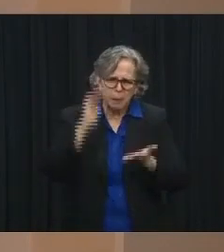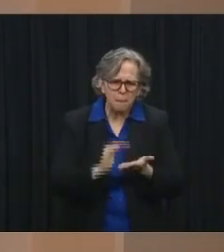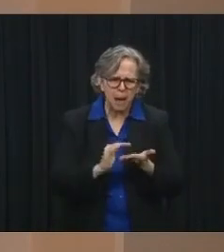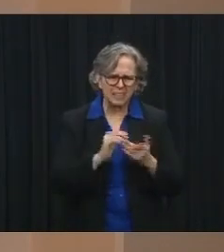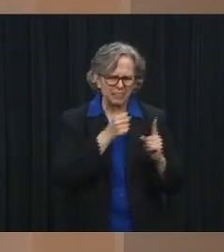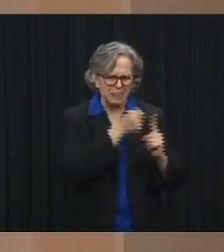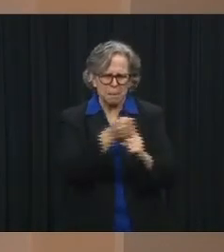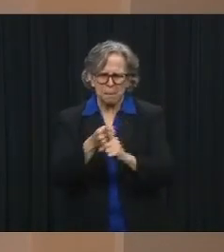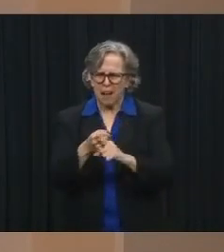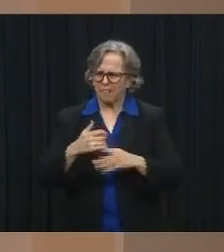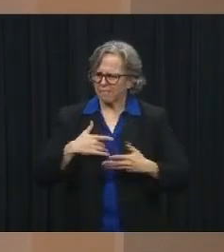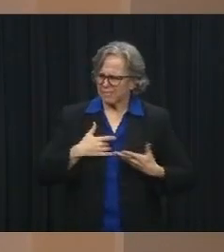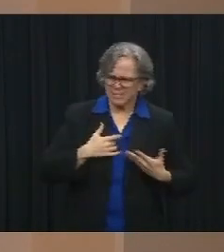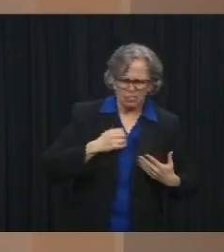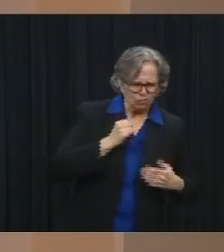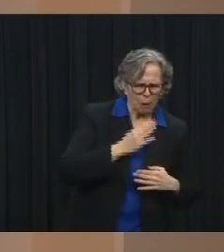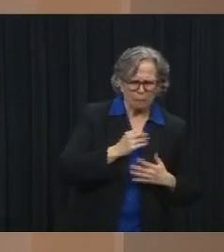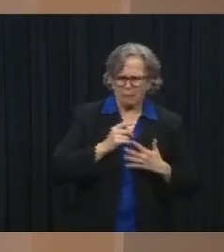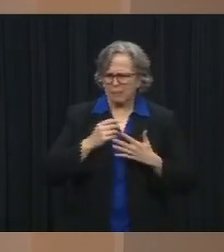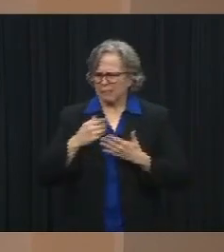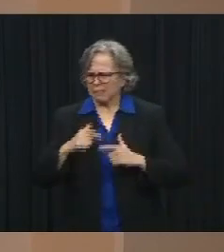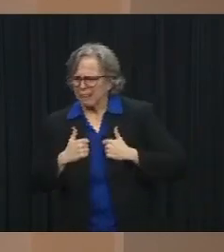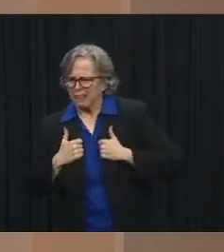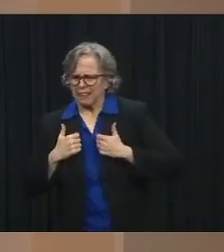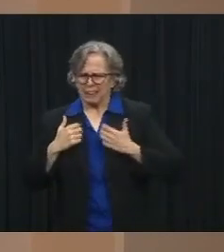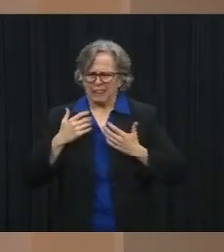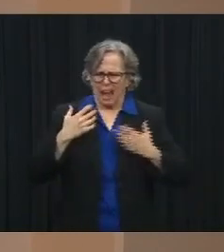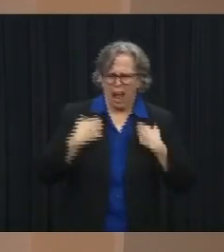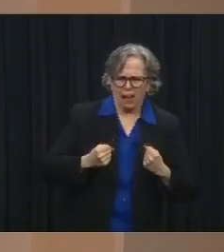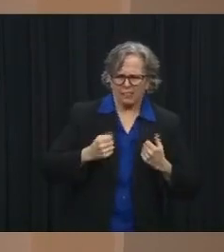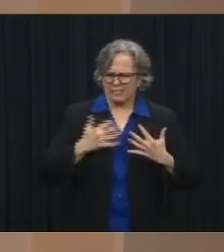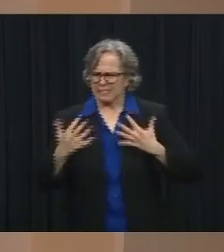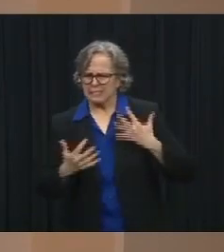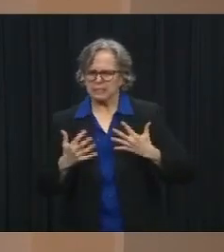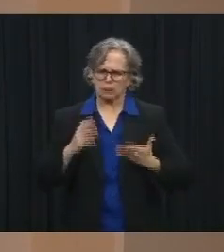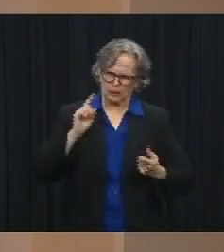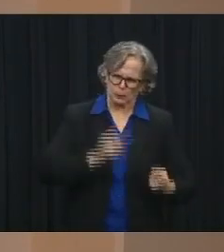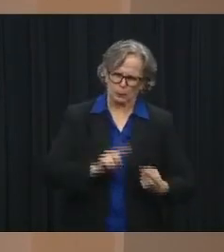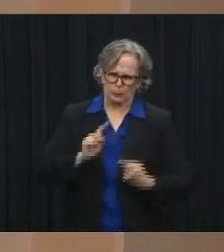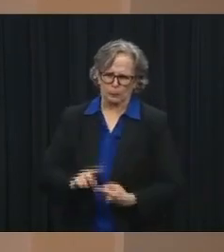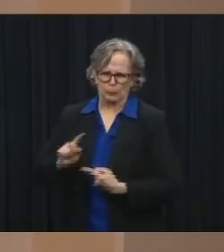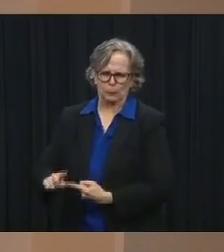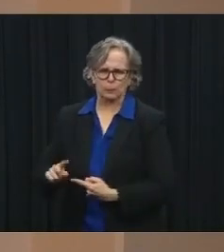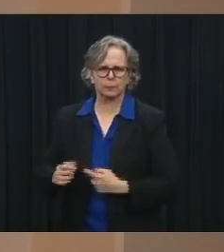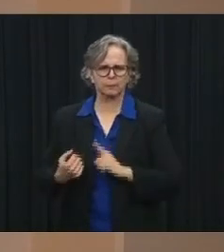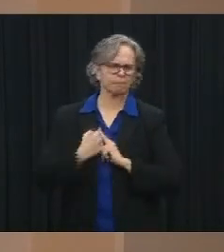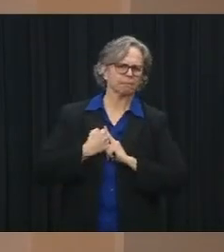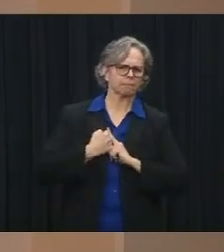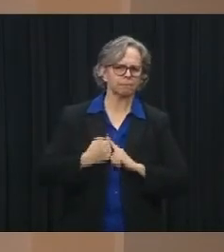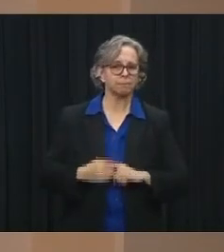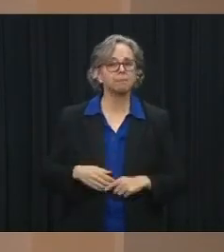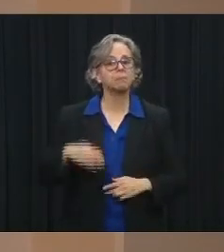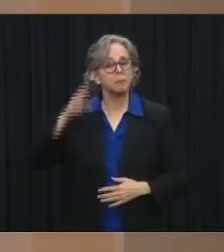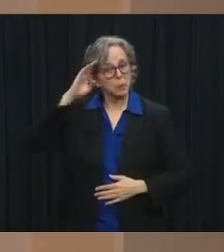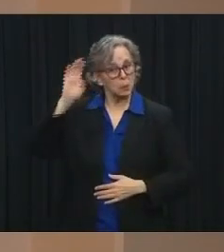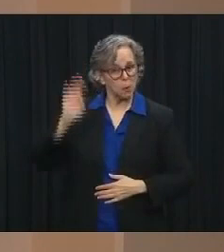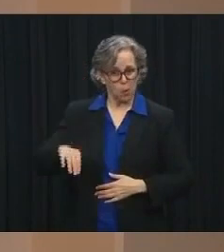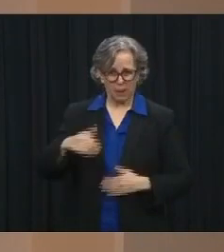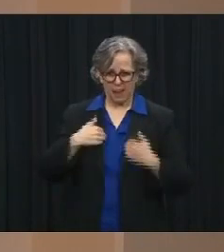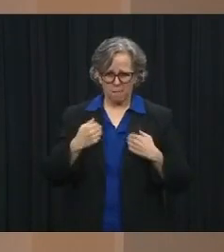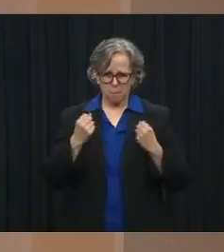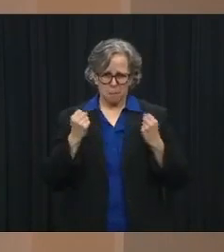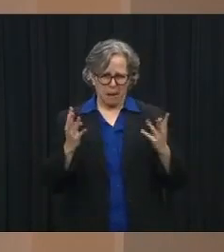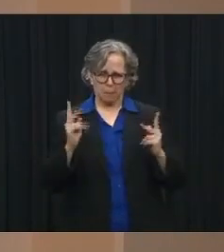And we get a lot of advice. We get a lot of advice on what we should do, and we appreciate it from all across